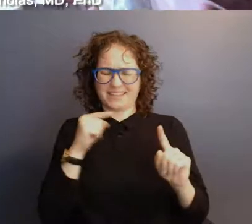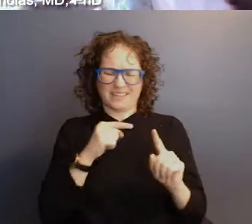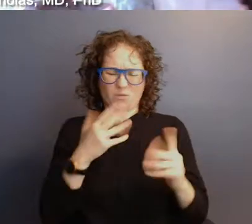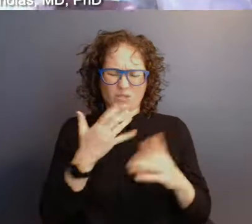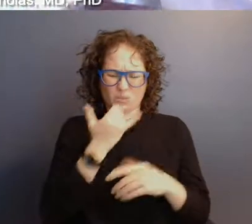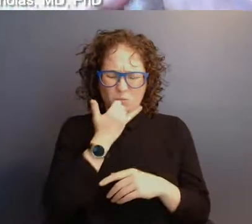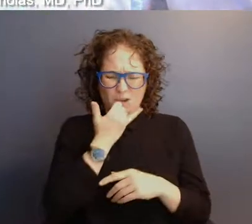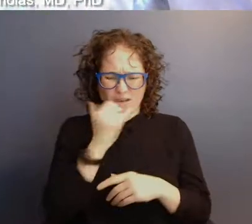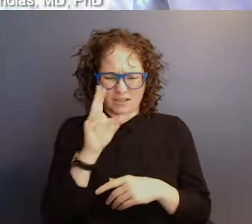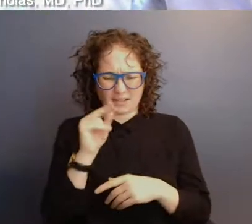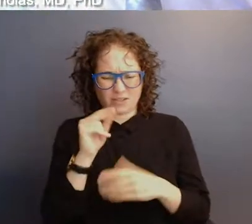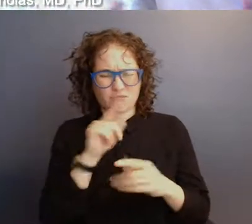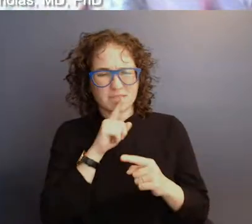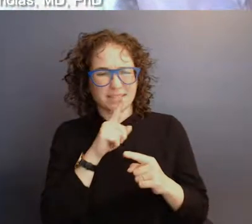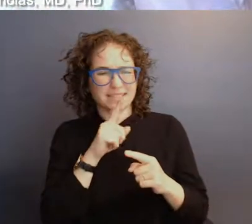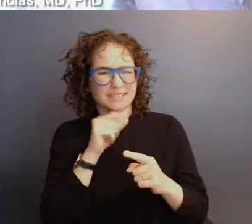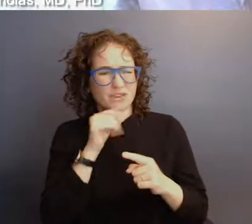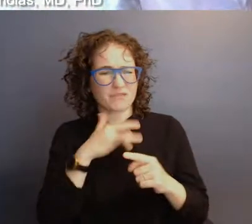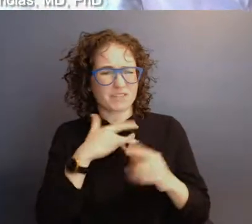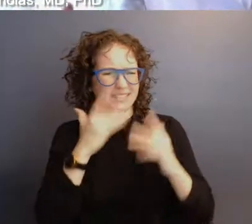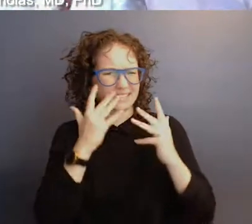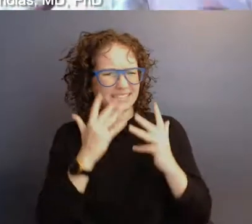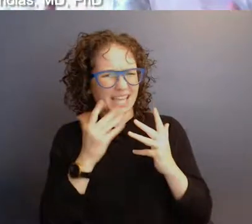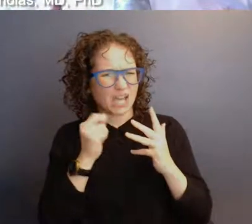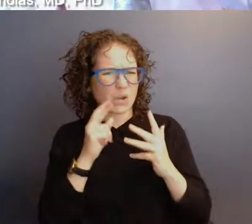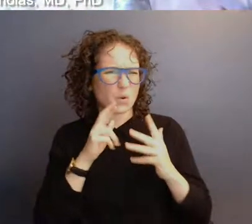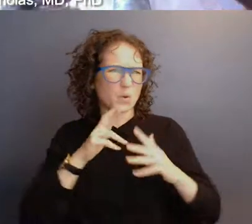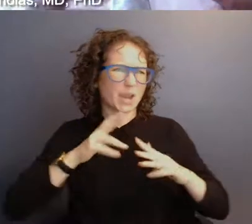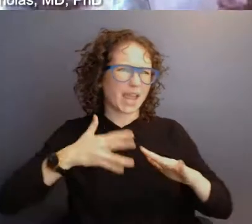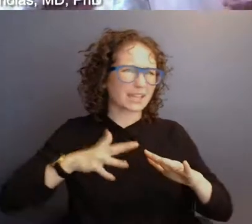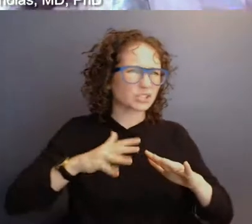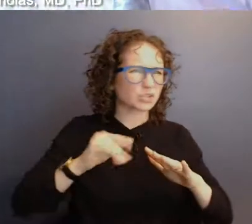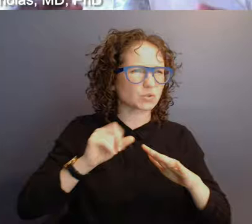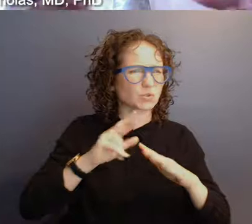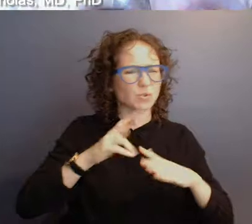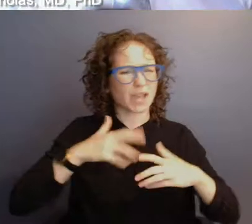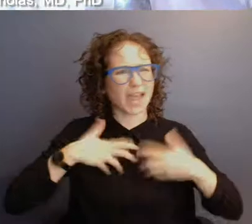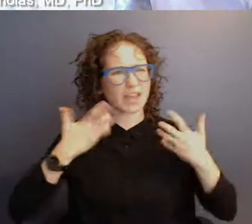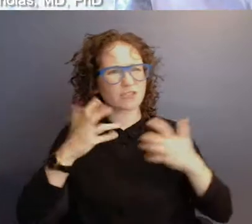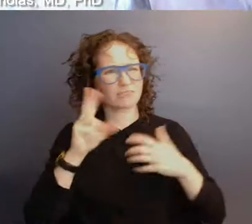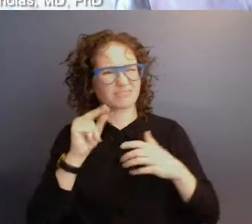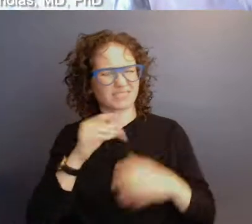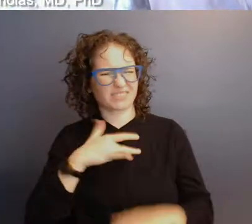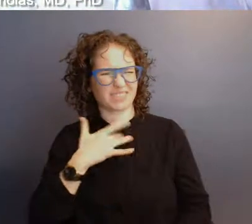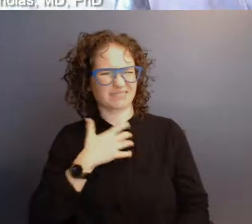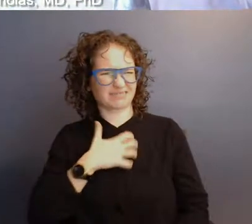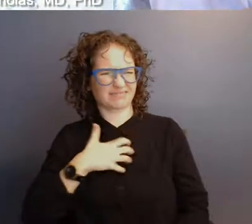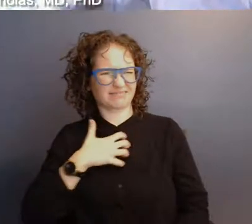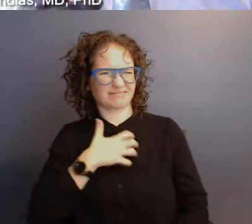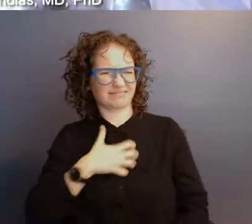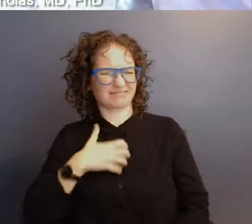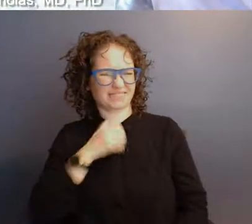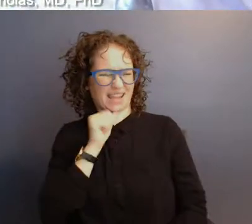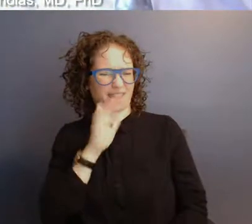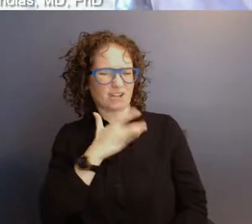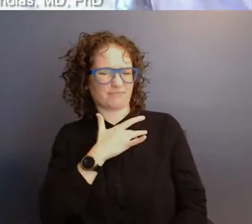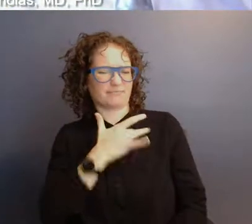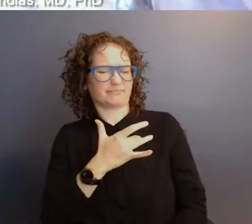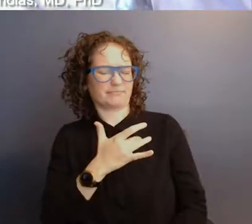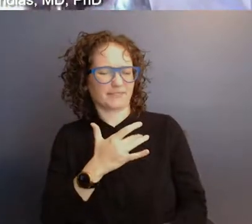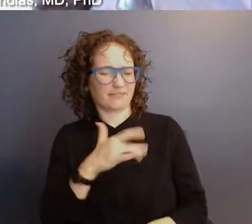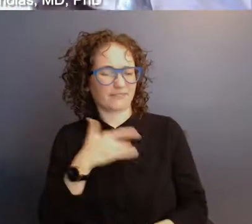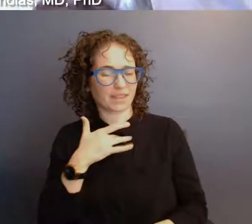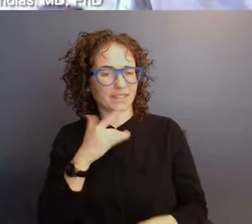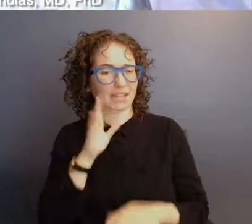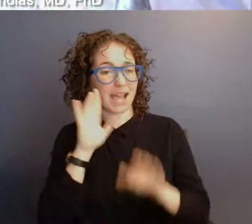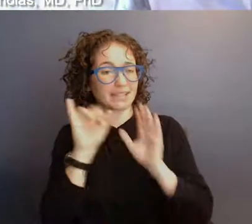don't necessarily feel sad or anxious or angry. They just feel something that's not their usual. And I identify and say to